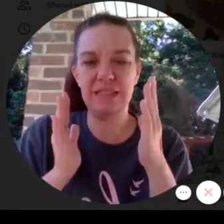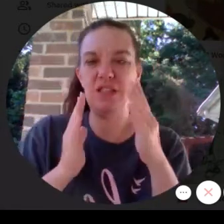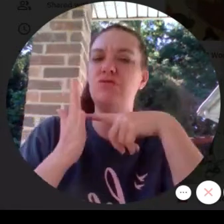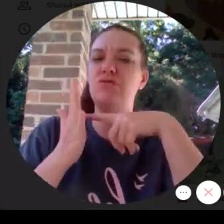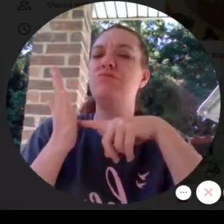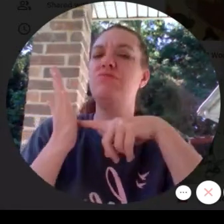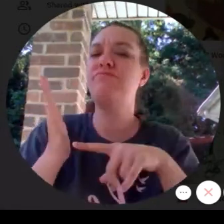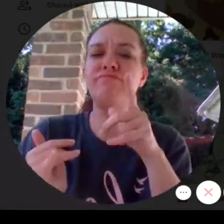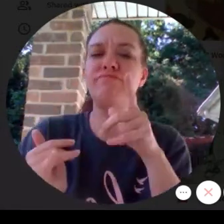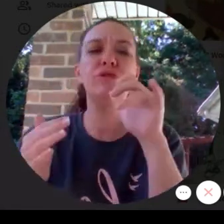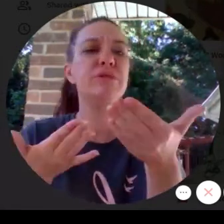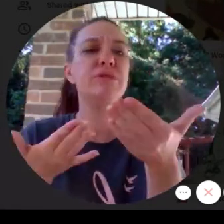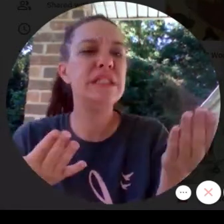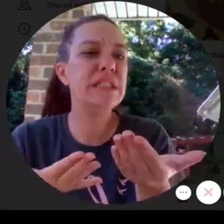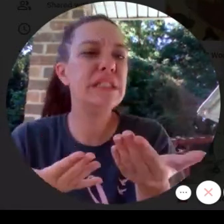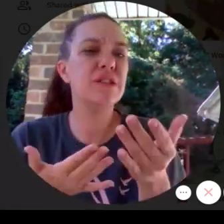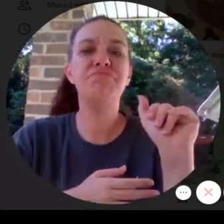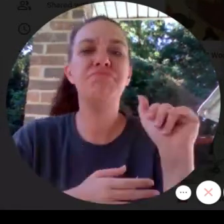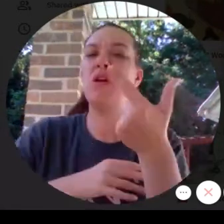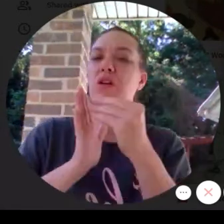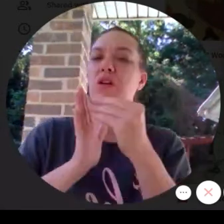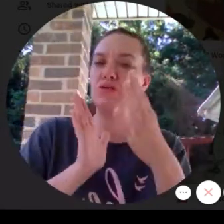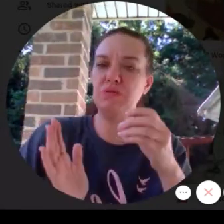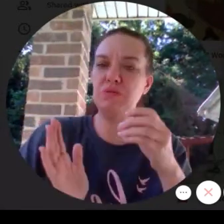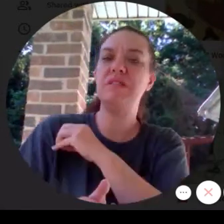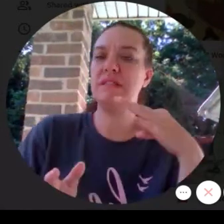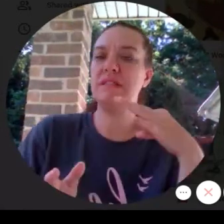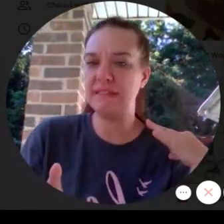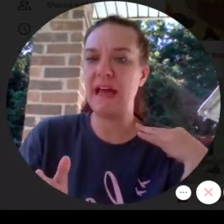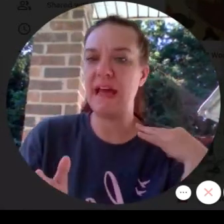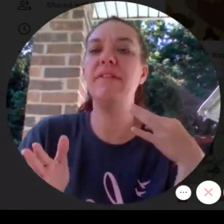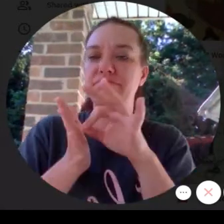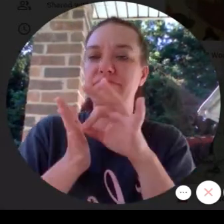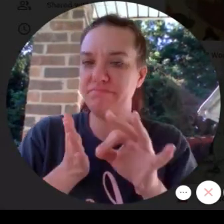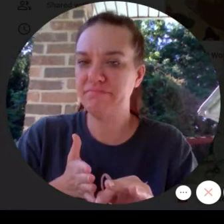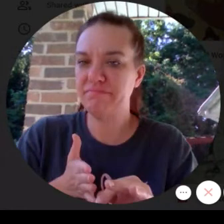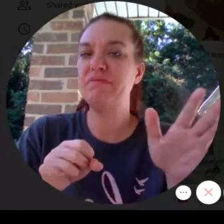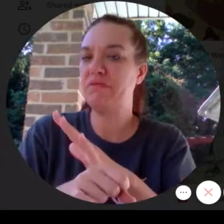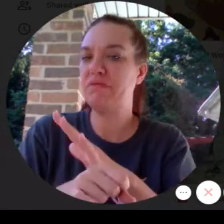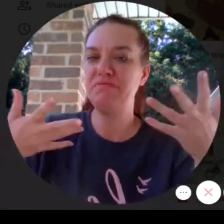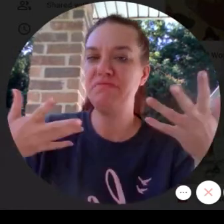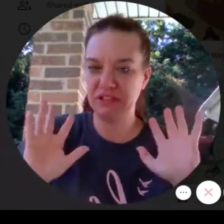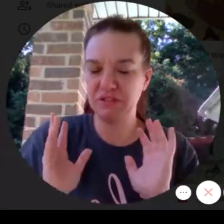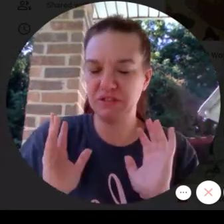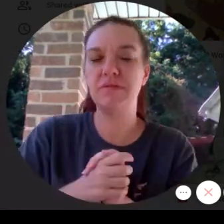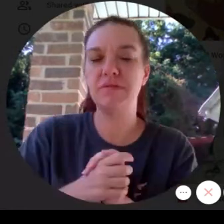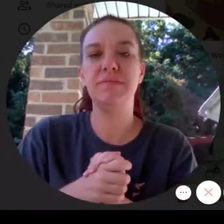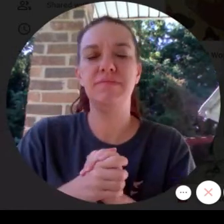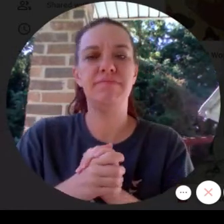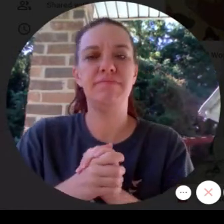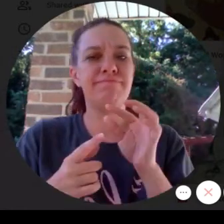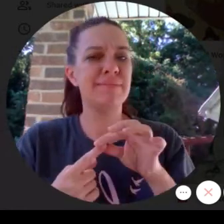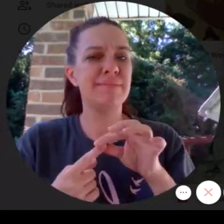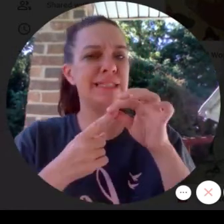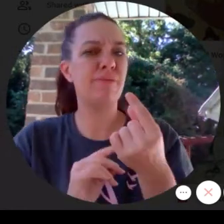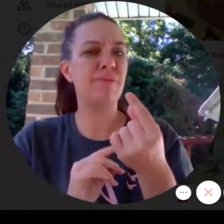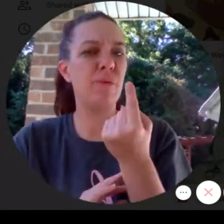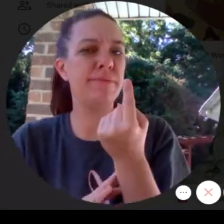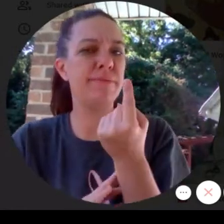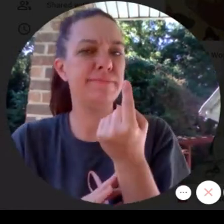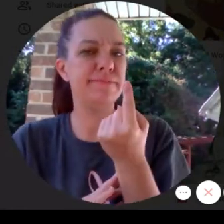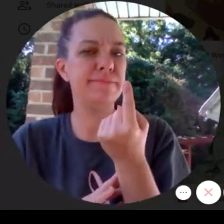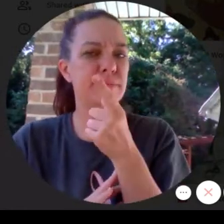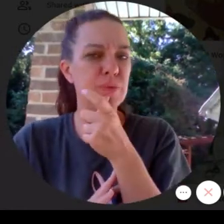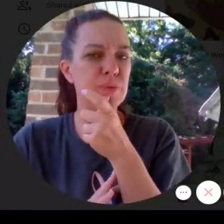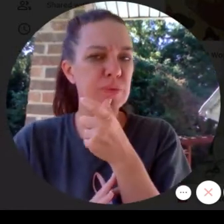roll. All students and staff were present and accounted for, except for one,